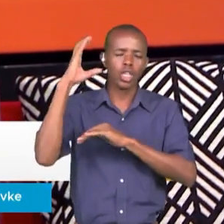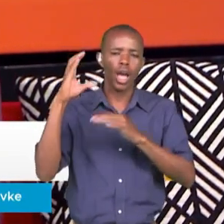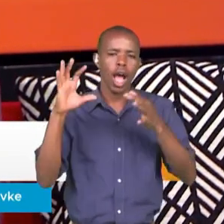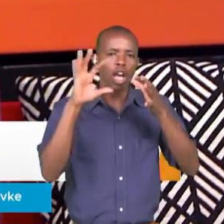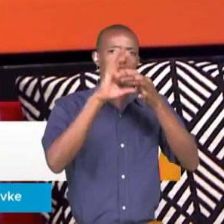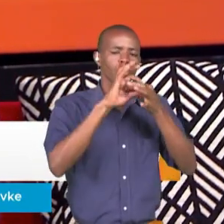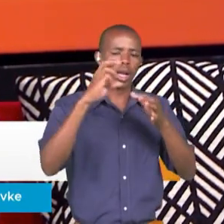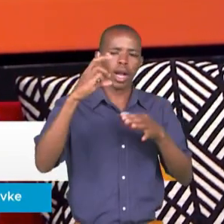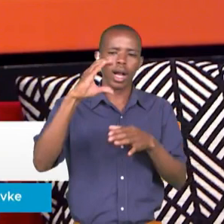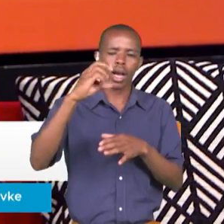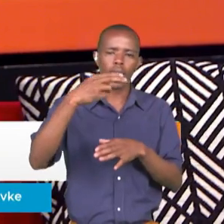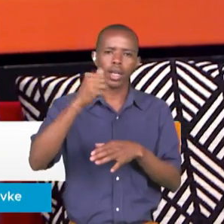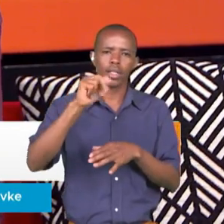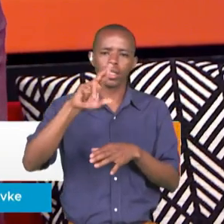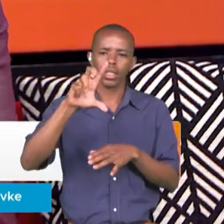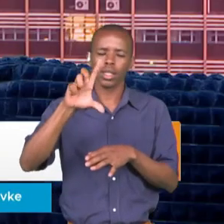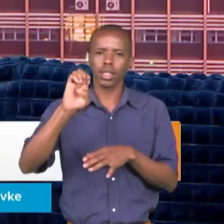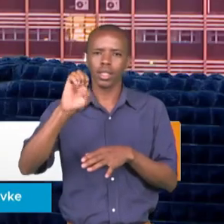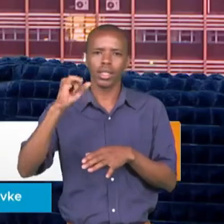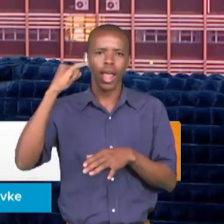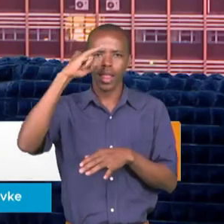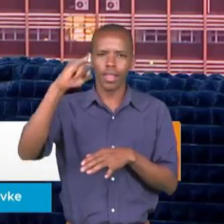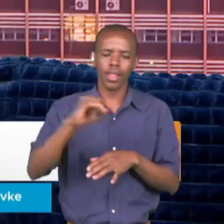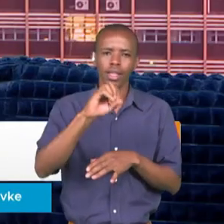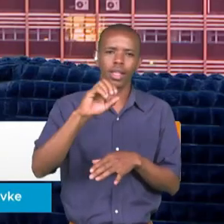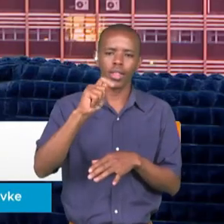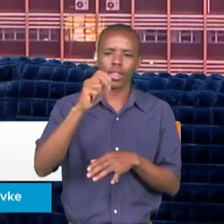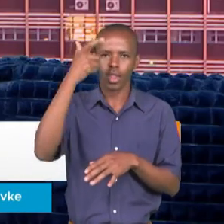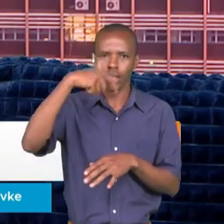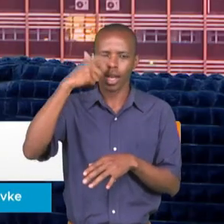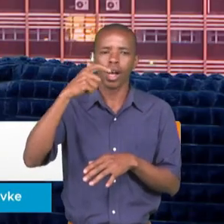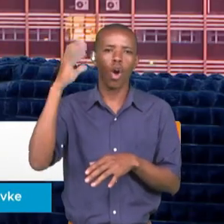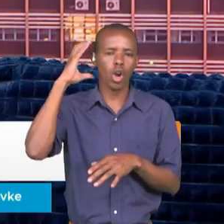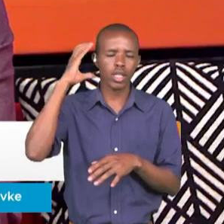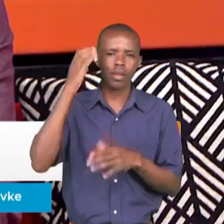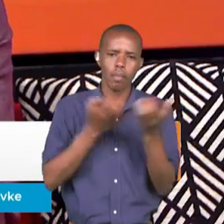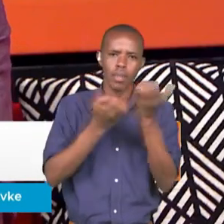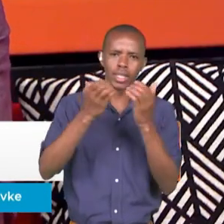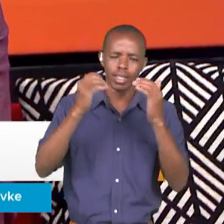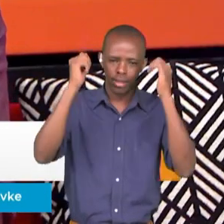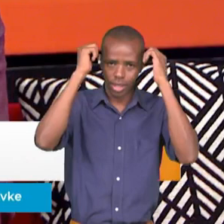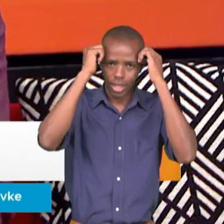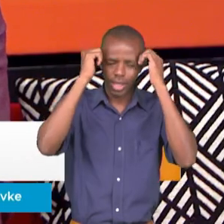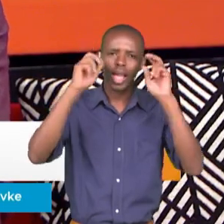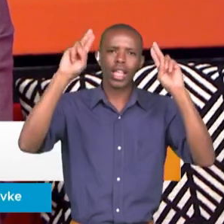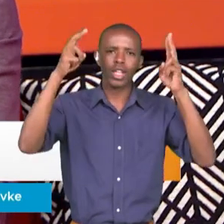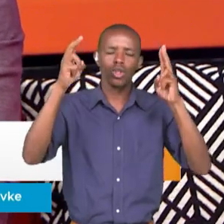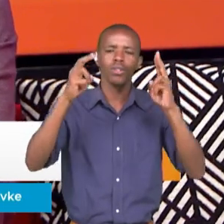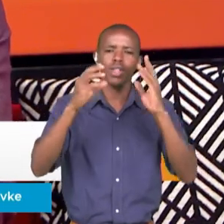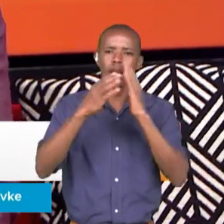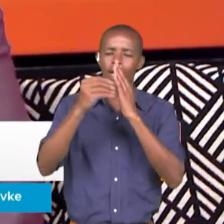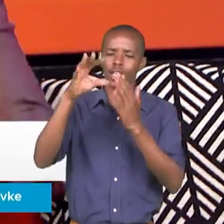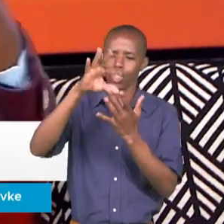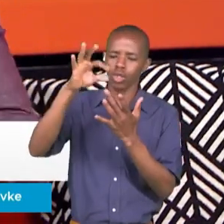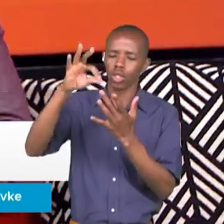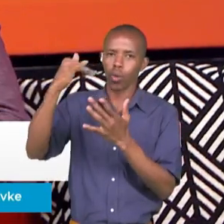Omolo, the principal of Thika Institute of Business Studies, who's the main studio, and we want to talk about this issue of career choices, because